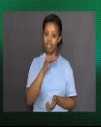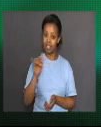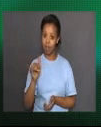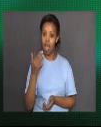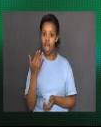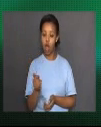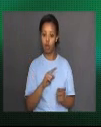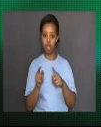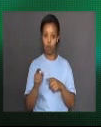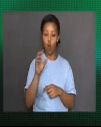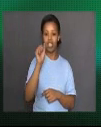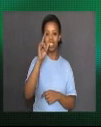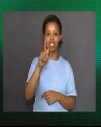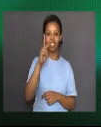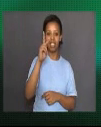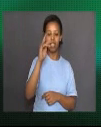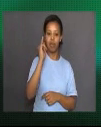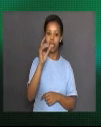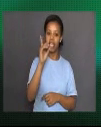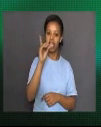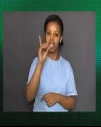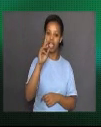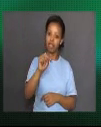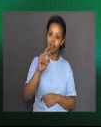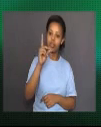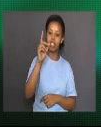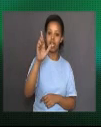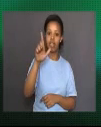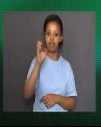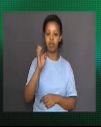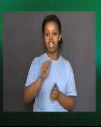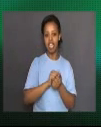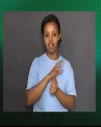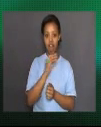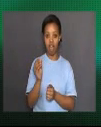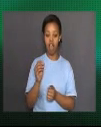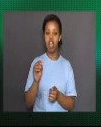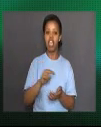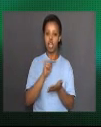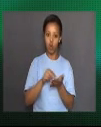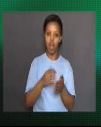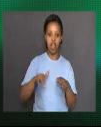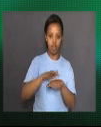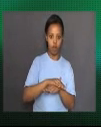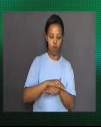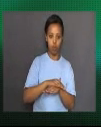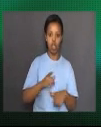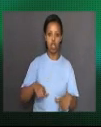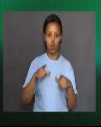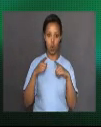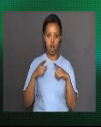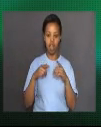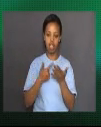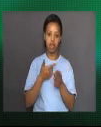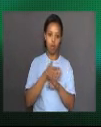spindles disappear, nuclear envelopes form, and cell walls form